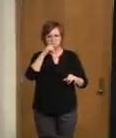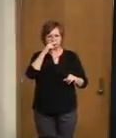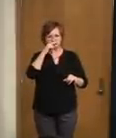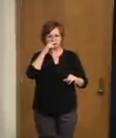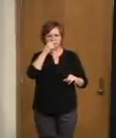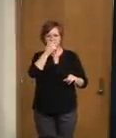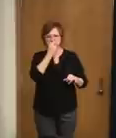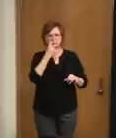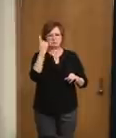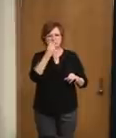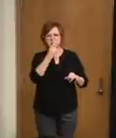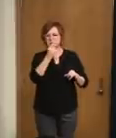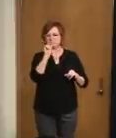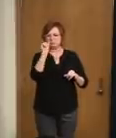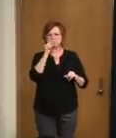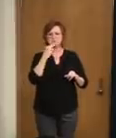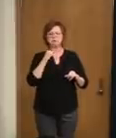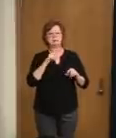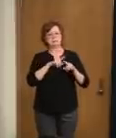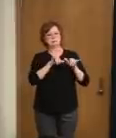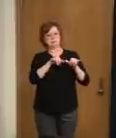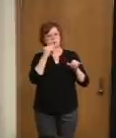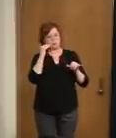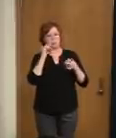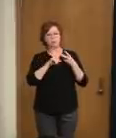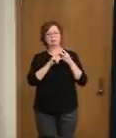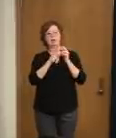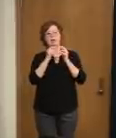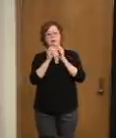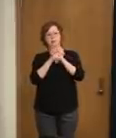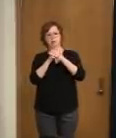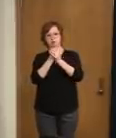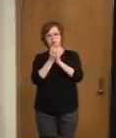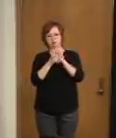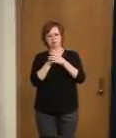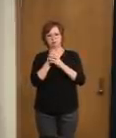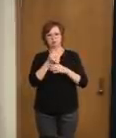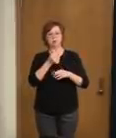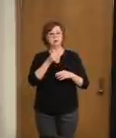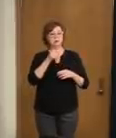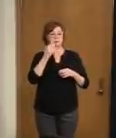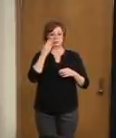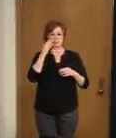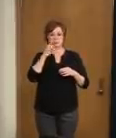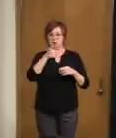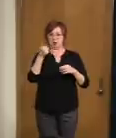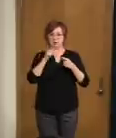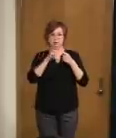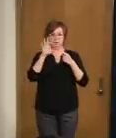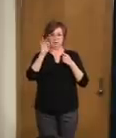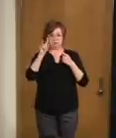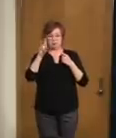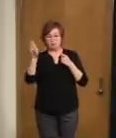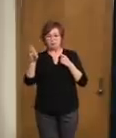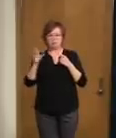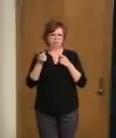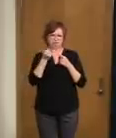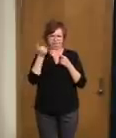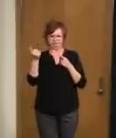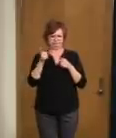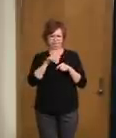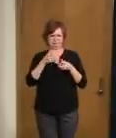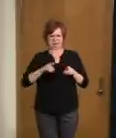There's hardly any influenza going around in Canada, so if you have any respiratory symptoms, do the right thing, stay at home, get